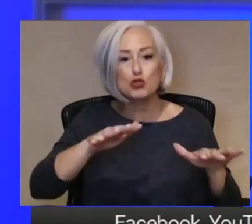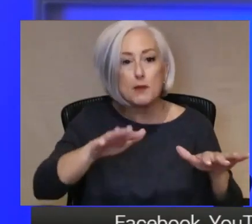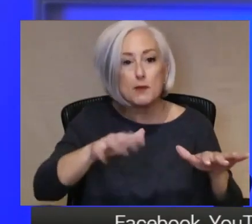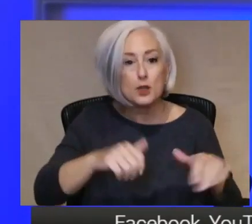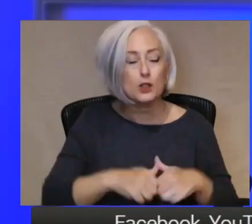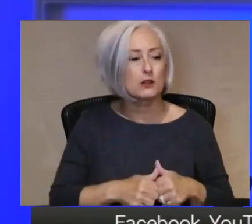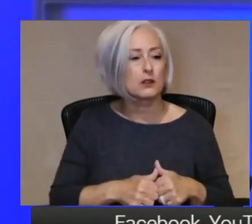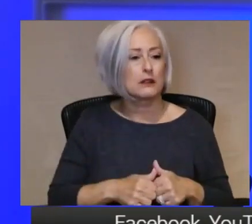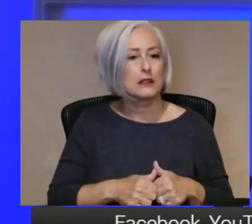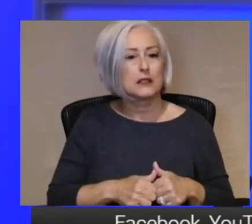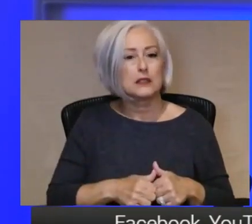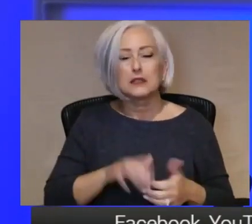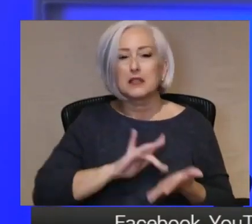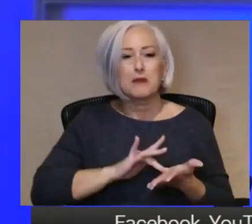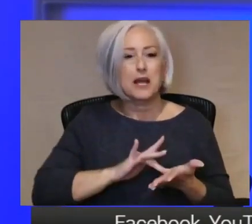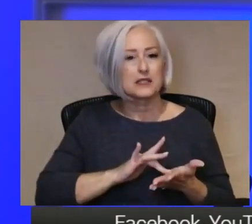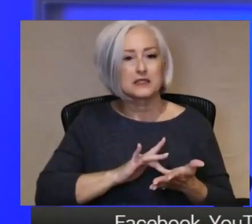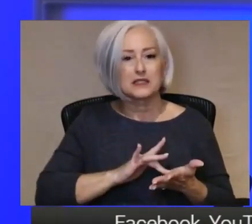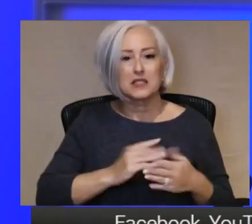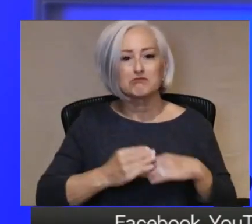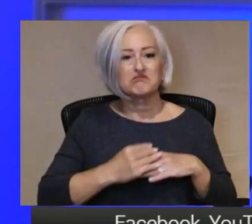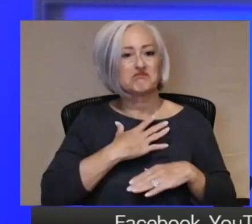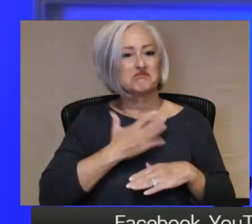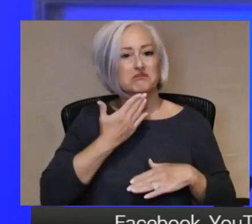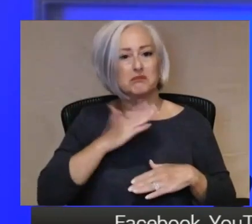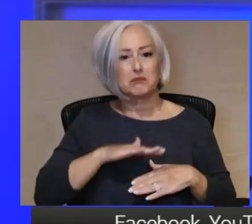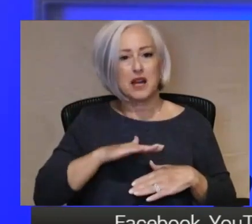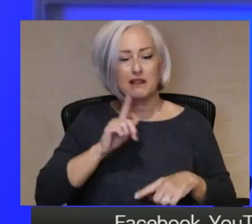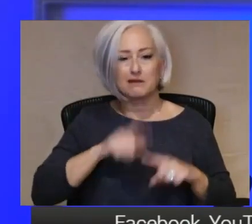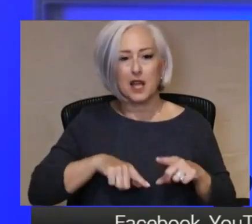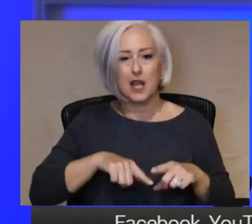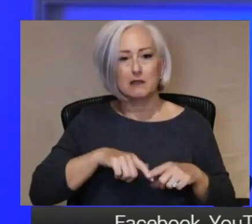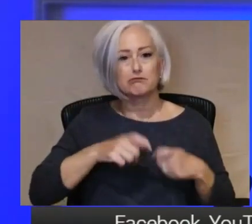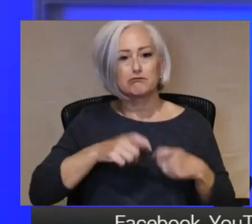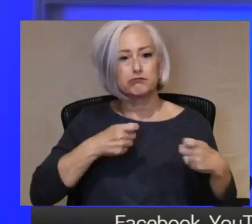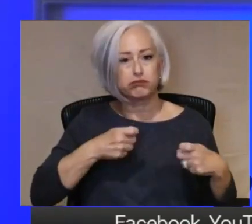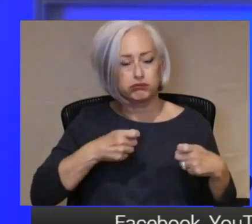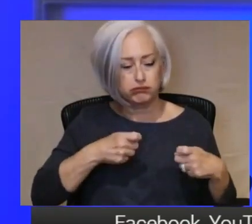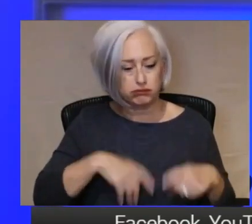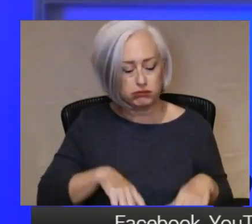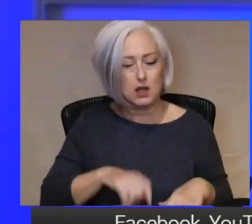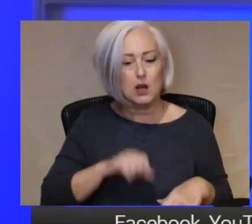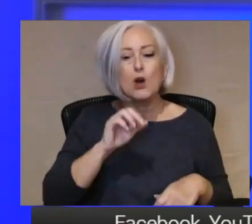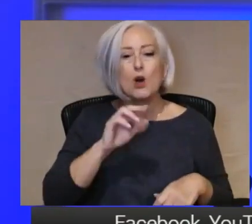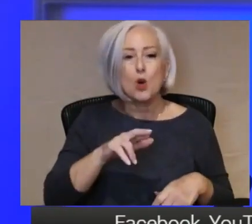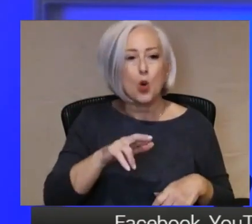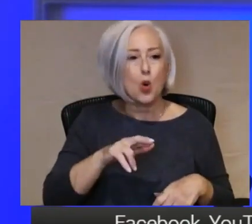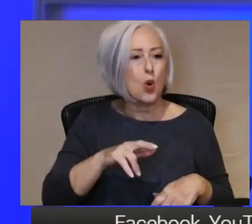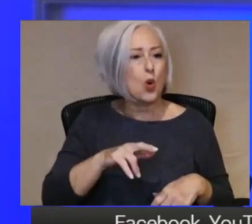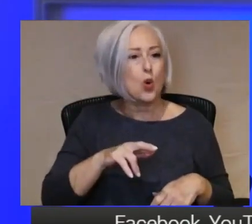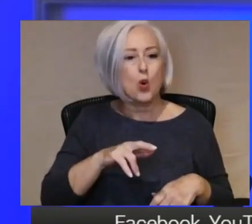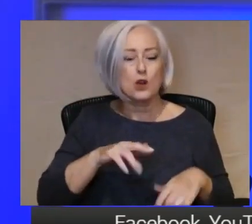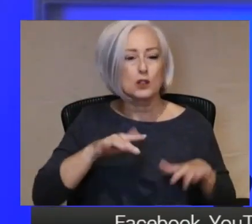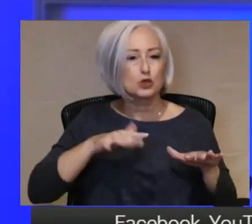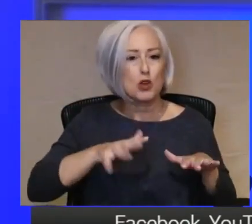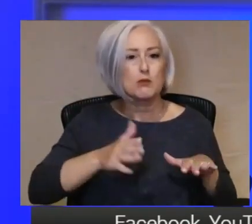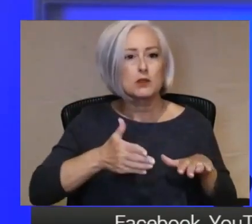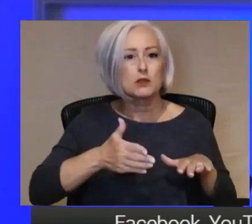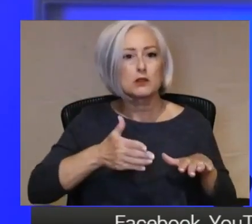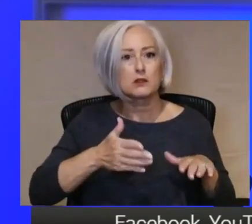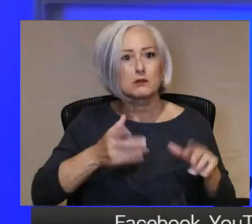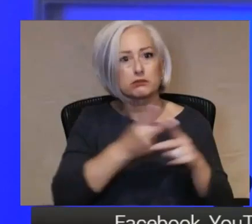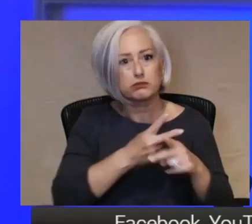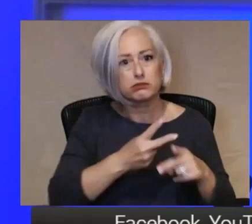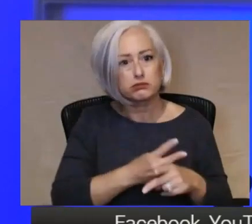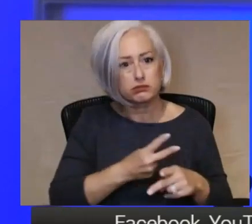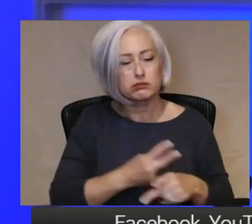the medication is not treating it well enough, that's when we consider surgery. So then, you know, we have elective brain surgery. So we have the option of deep brain stimulation,